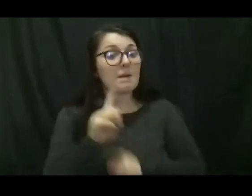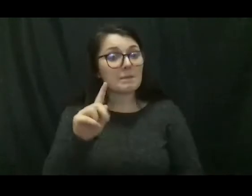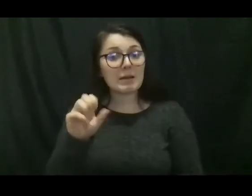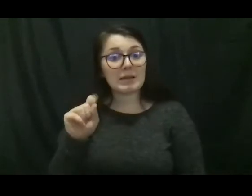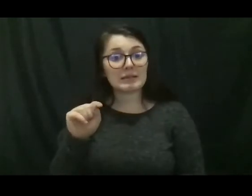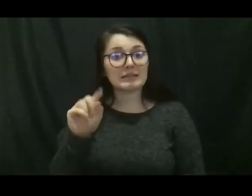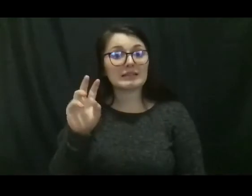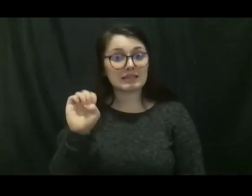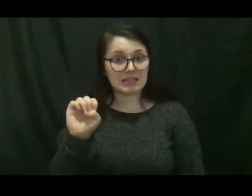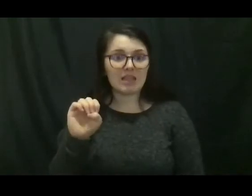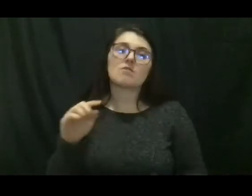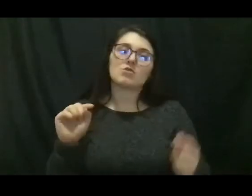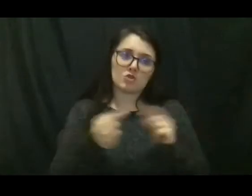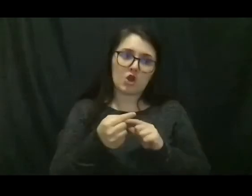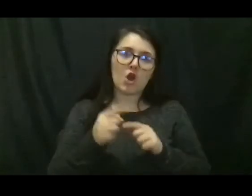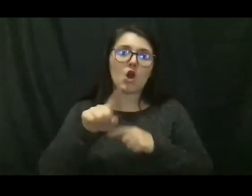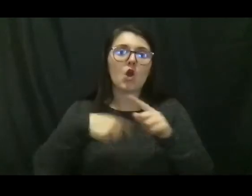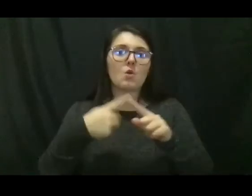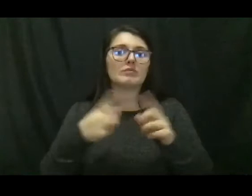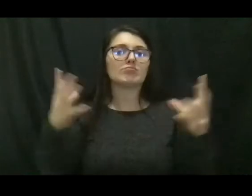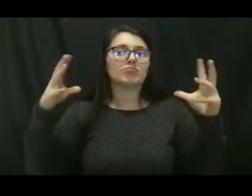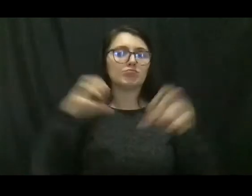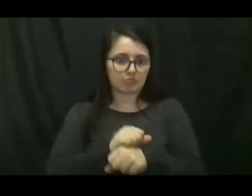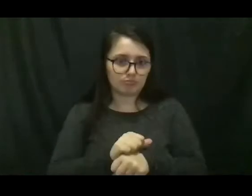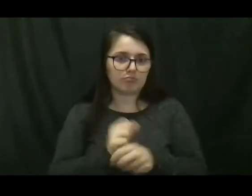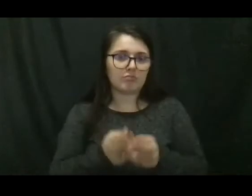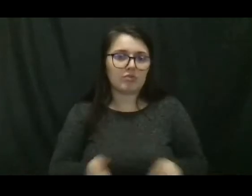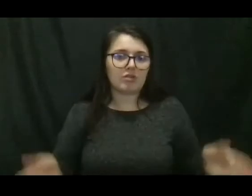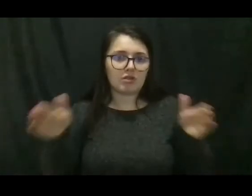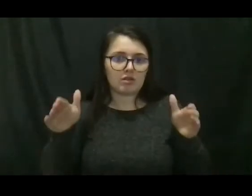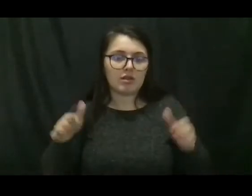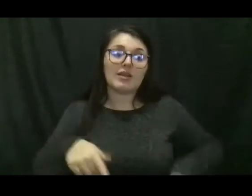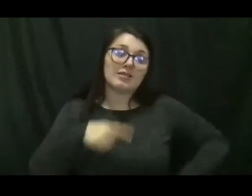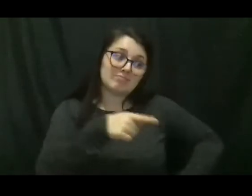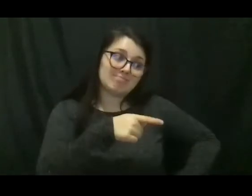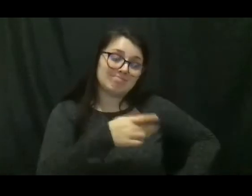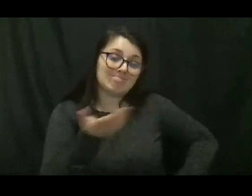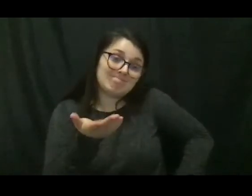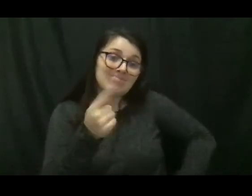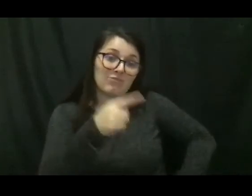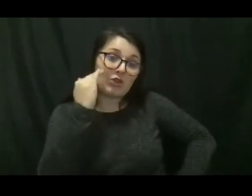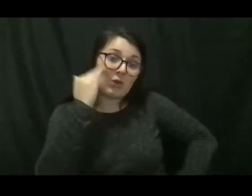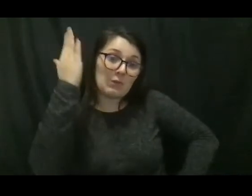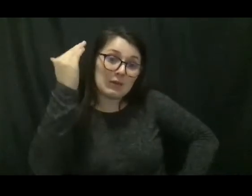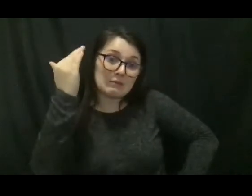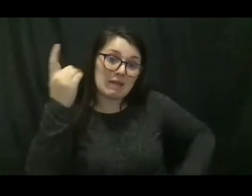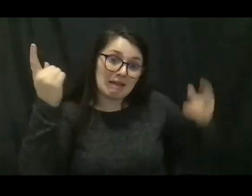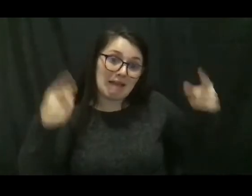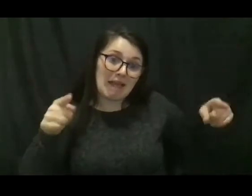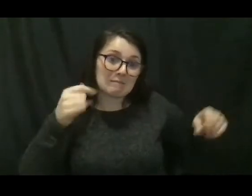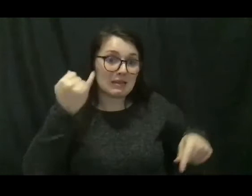the dumpster trash collapsed under him. Serves you right. What do you expect digging through the